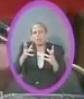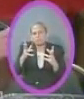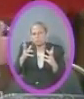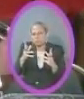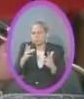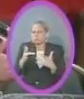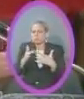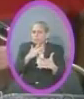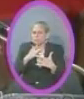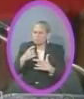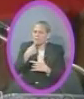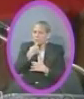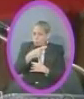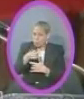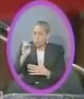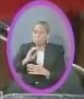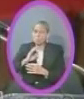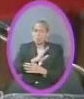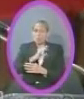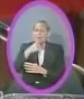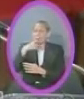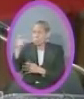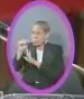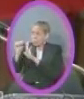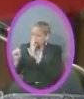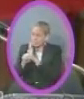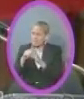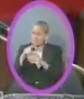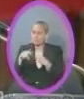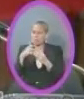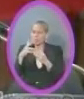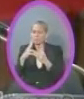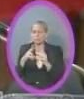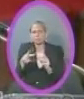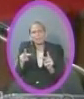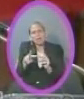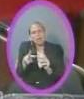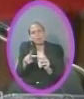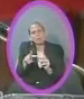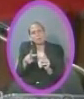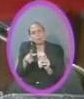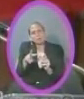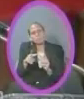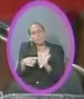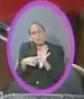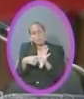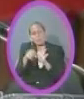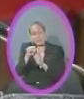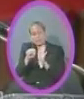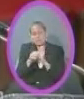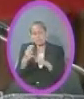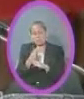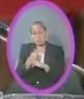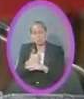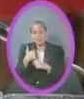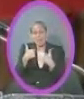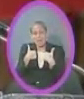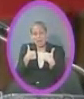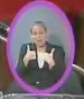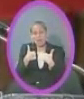I've declared to this board and the state regarding the value-added model that the state uses. I have decried